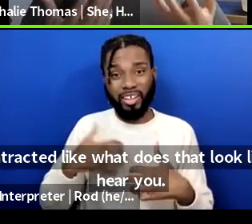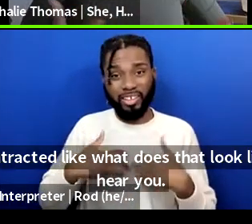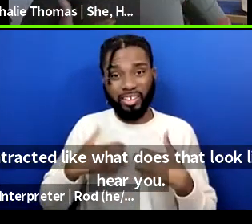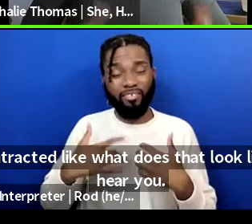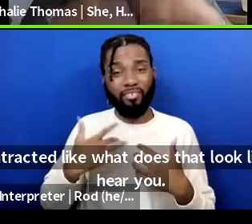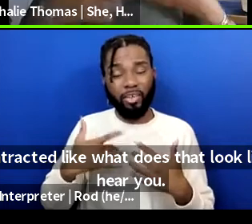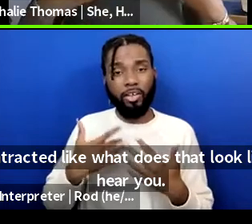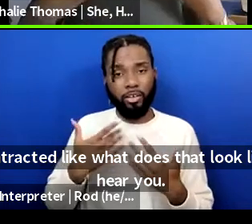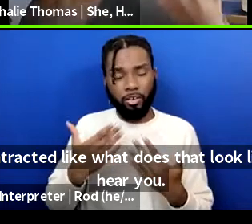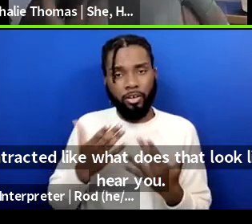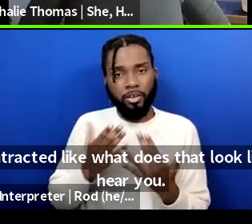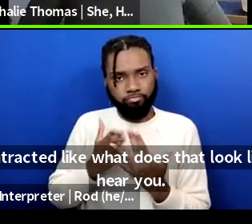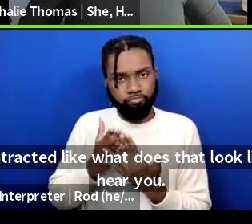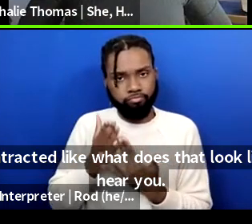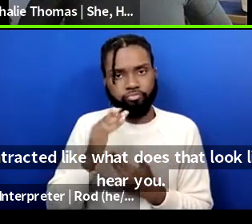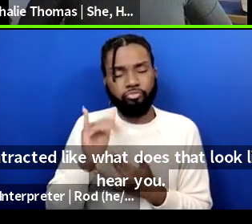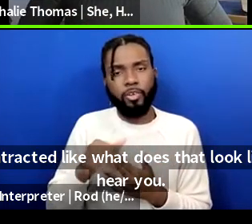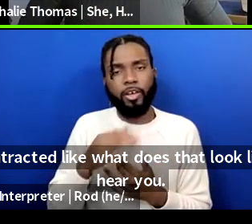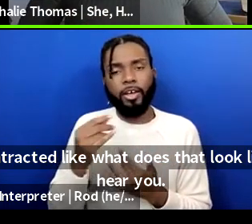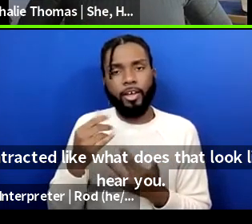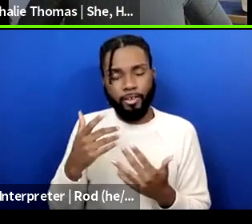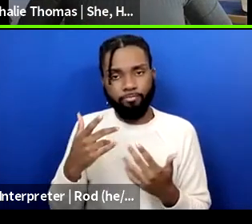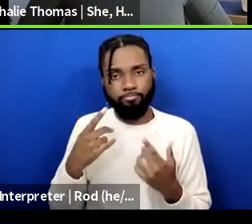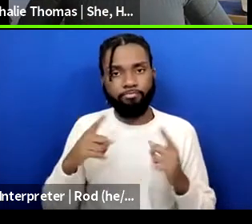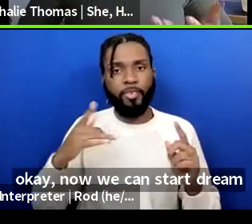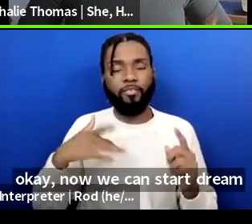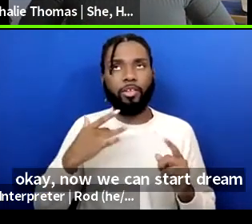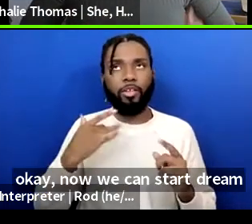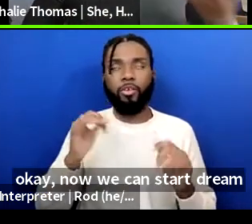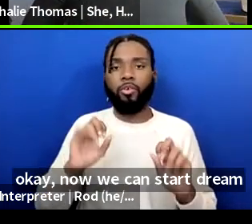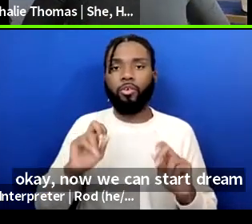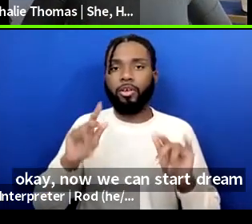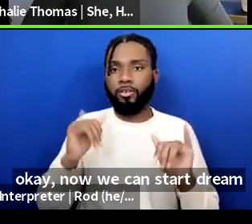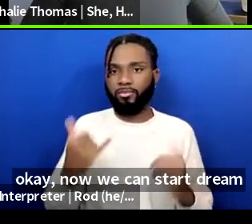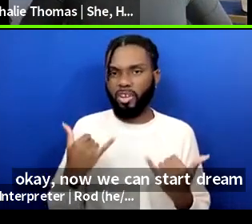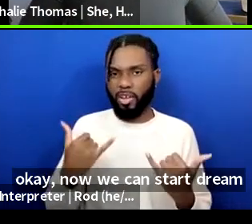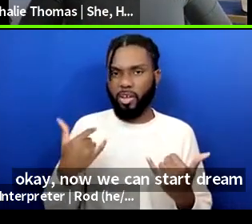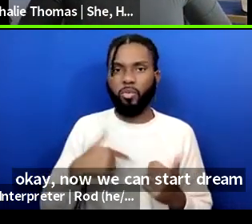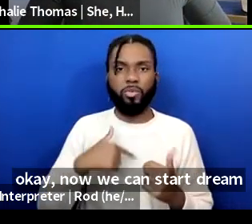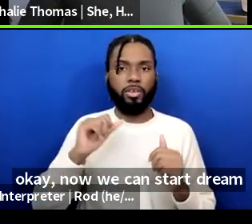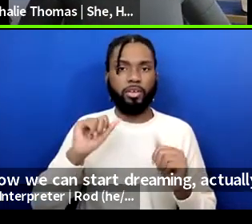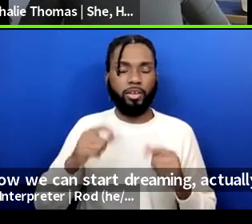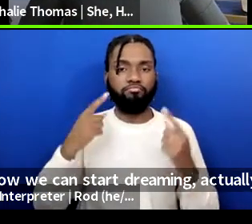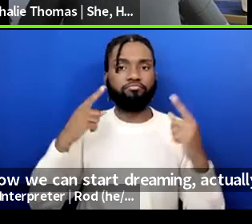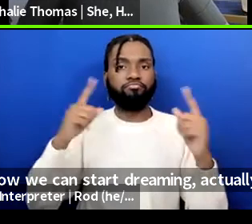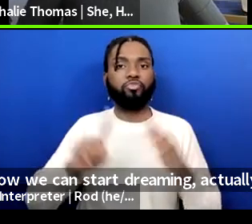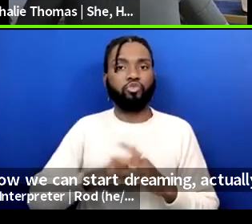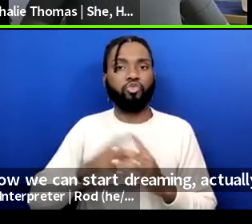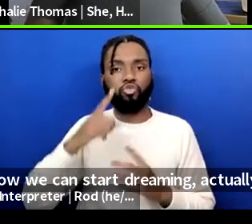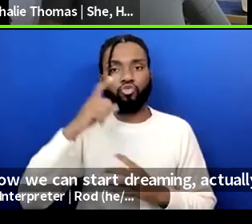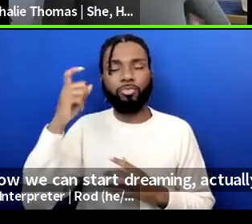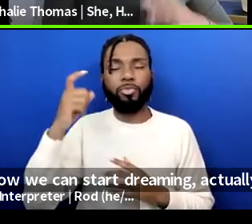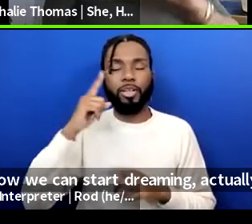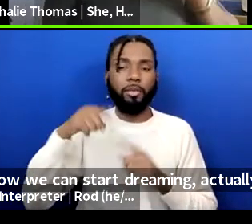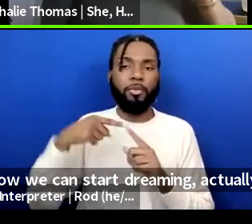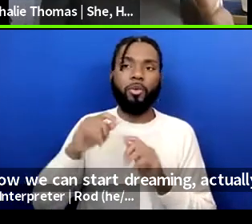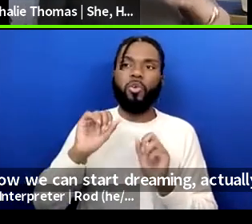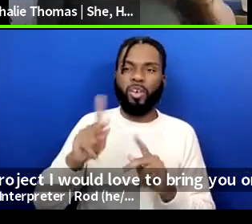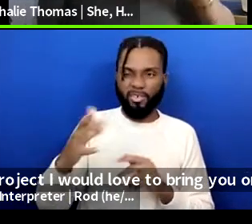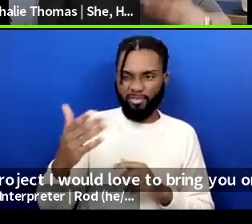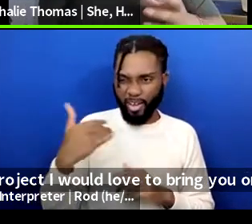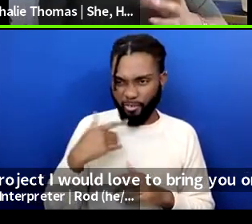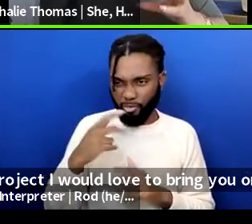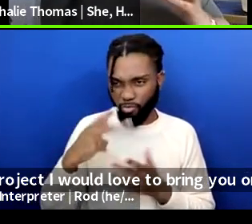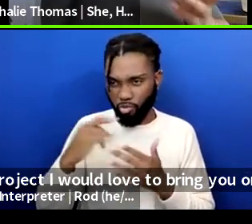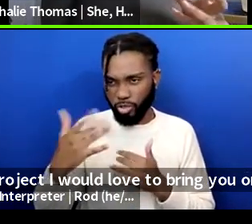to say, okay, now we can start dreaming. Actually, I think there's a project I would love to bring you on, right? Like that